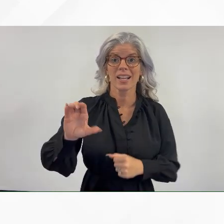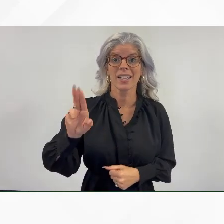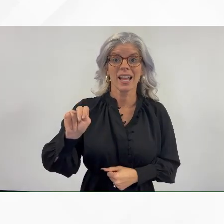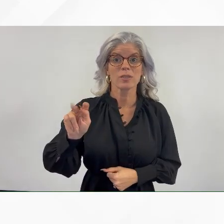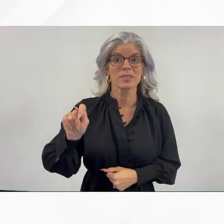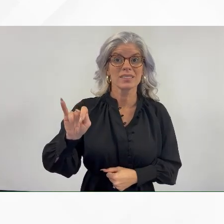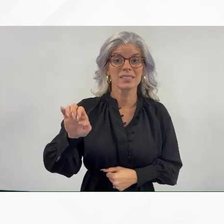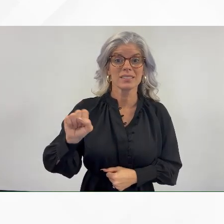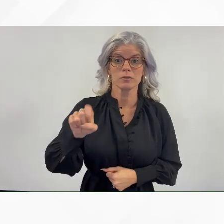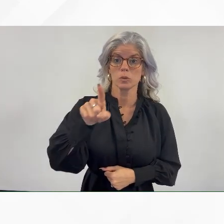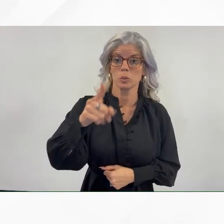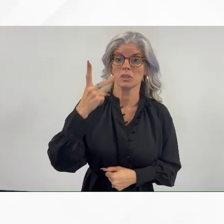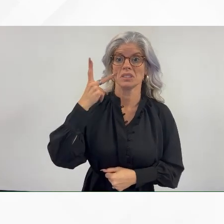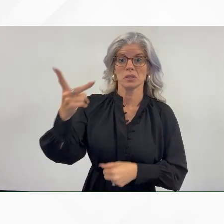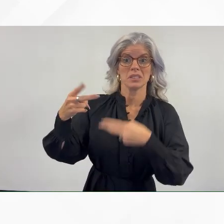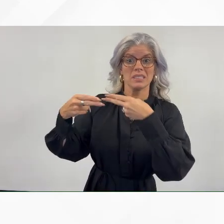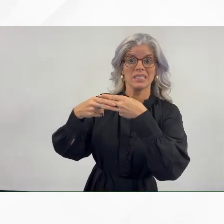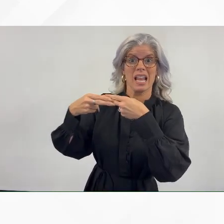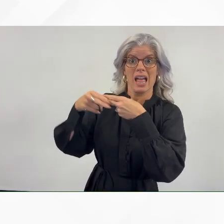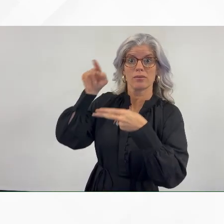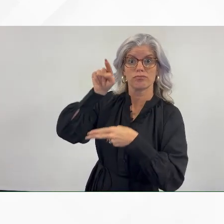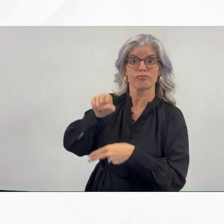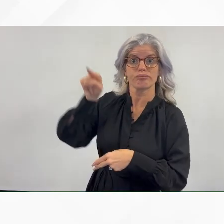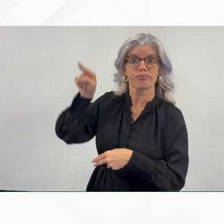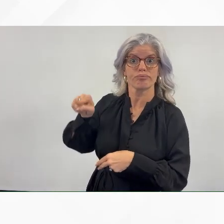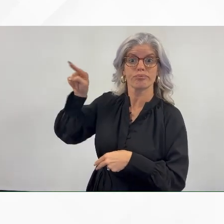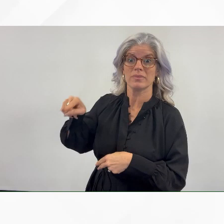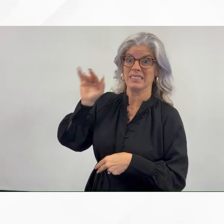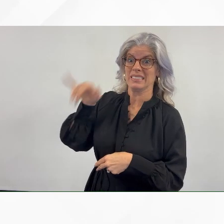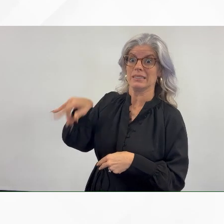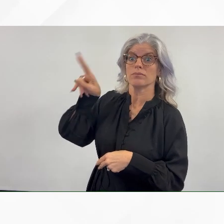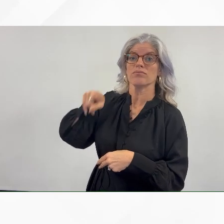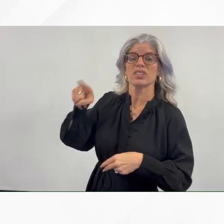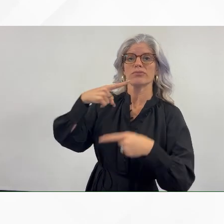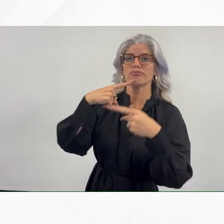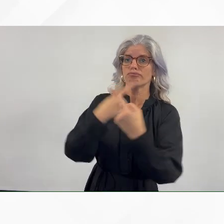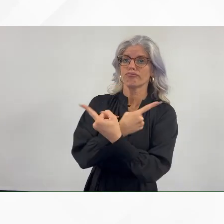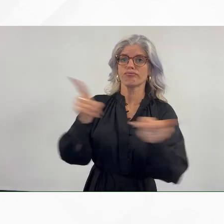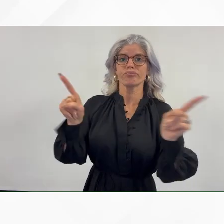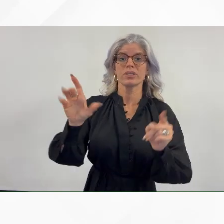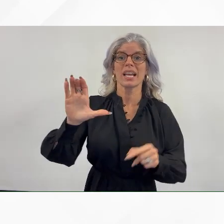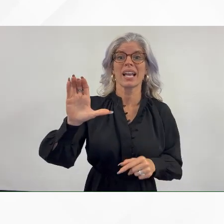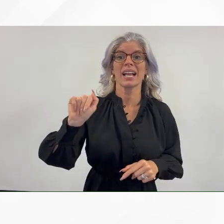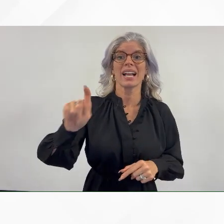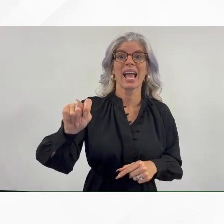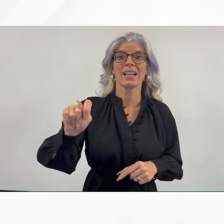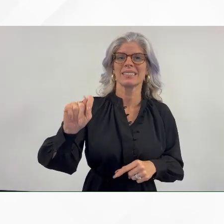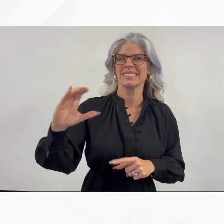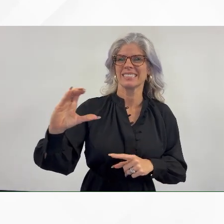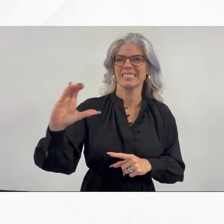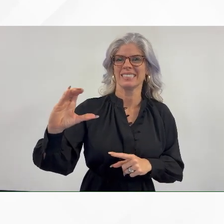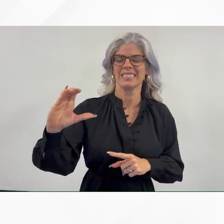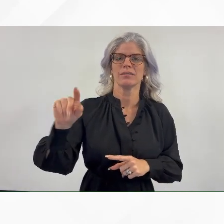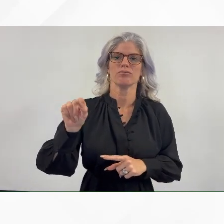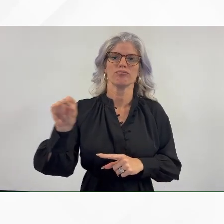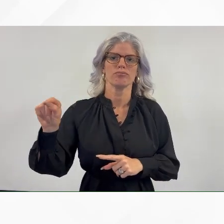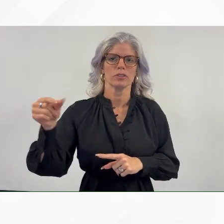The counties listed here have been declared for Categories C through G, permanent work, at a 75-25 cost